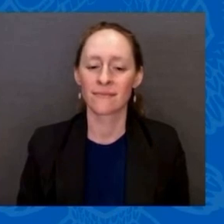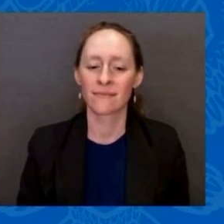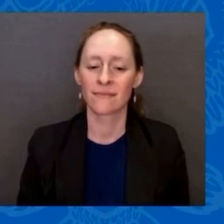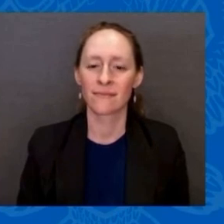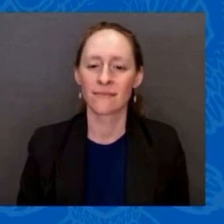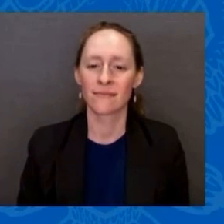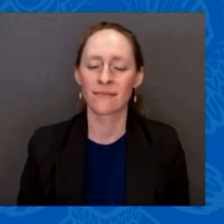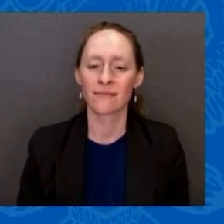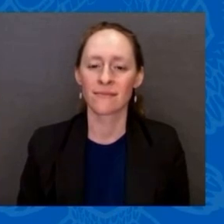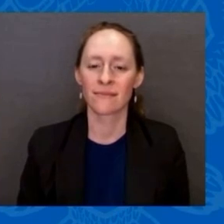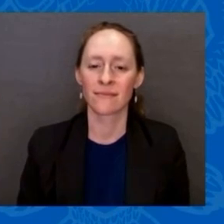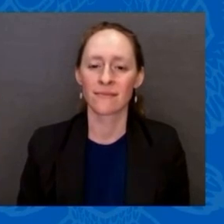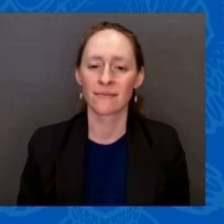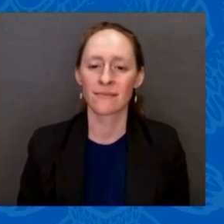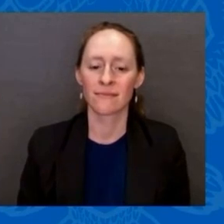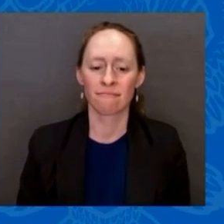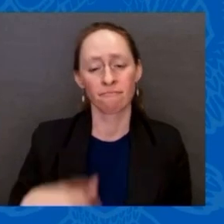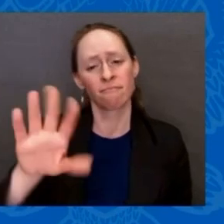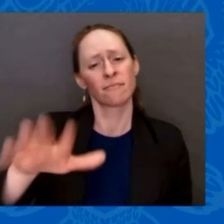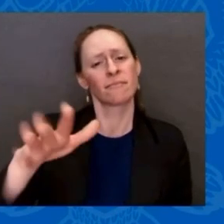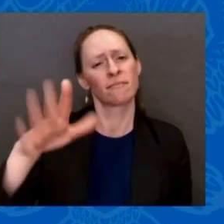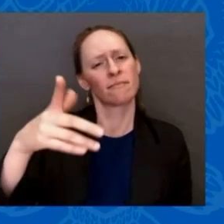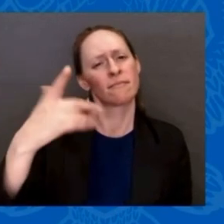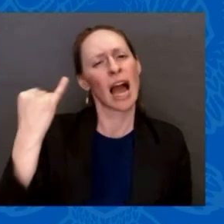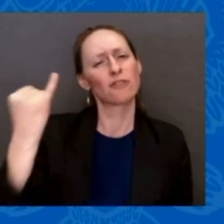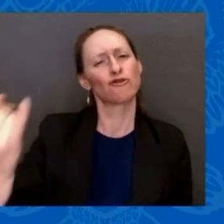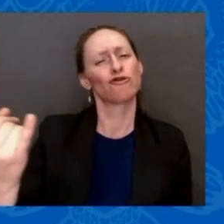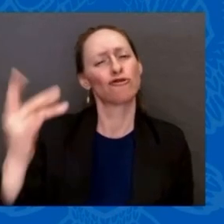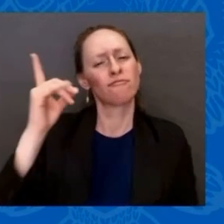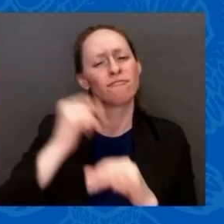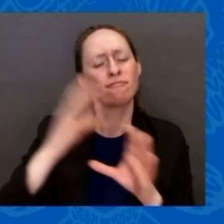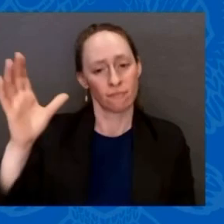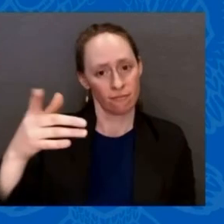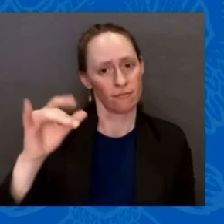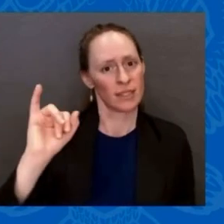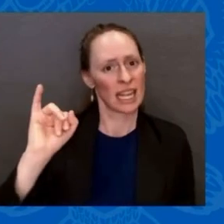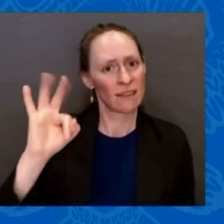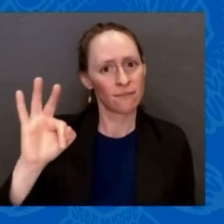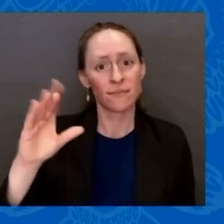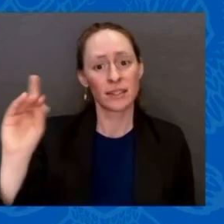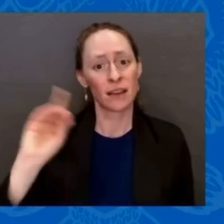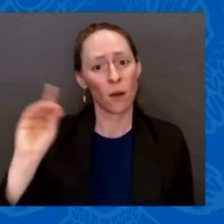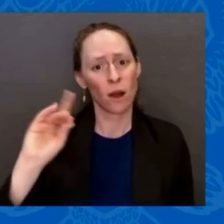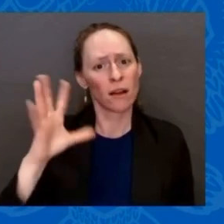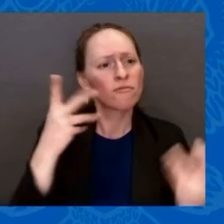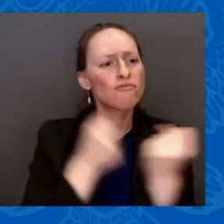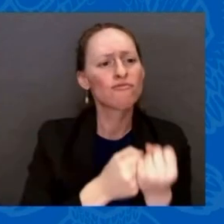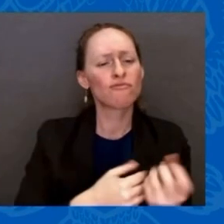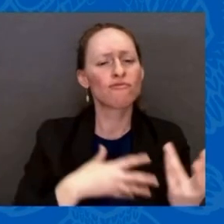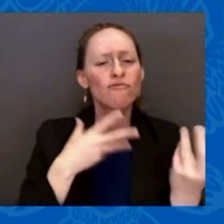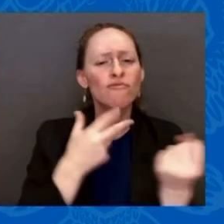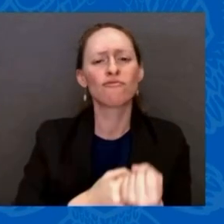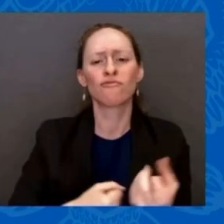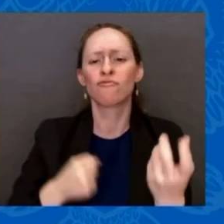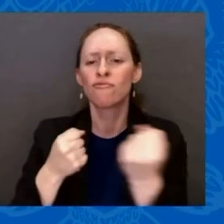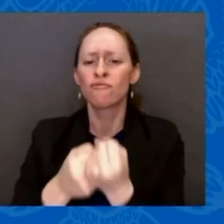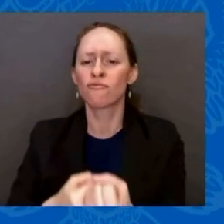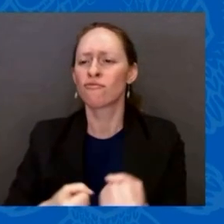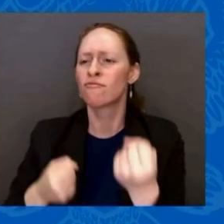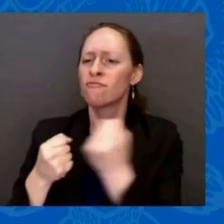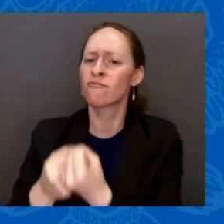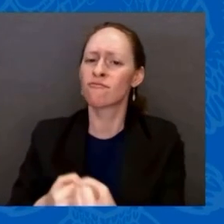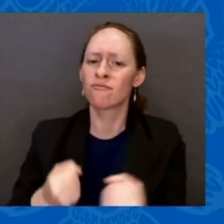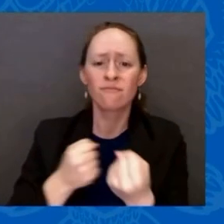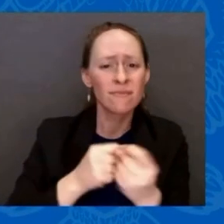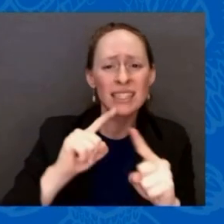AFL-CIO, the women's groups — I mean, here's the deal. When I sat with the AFL-CIO, when I sat with the